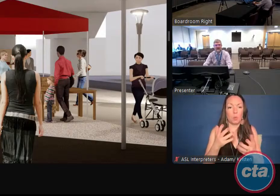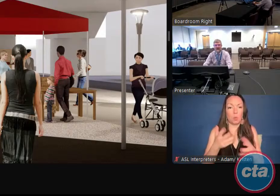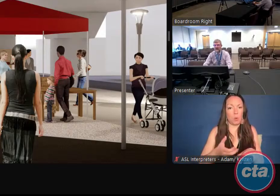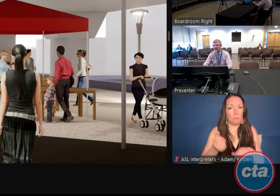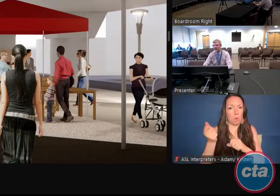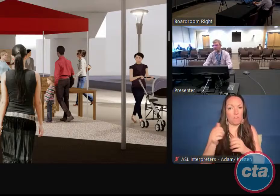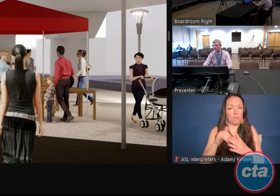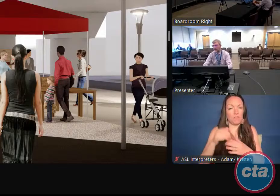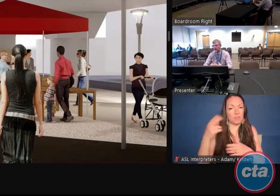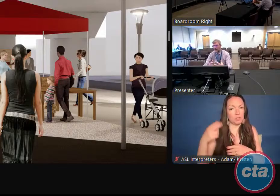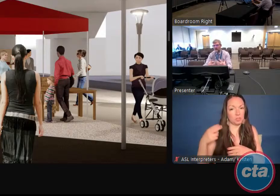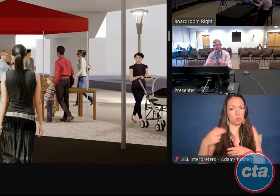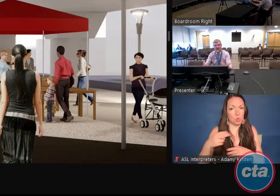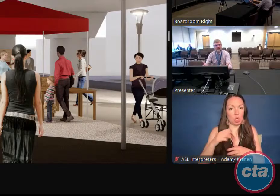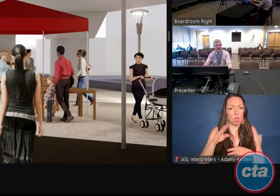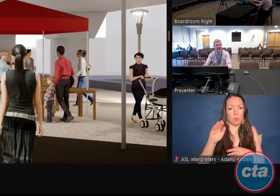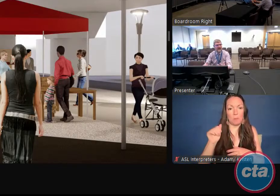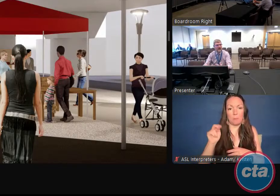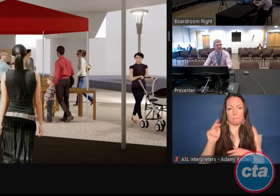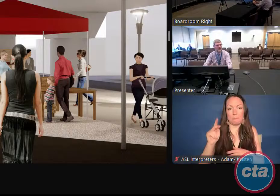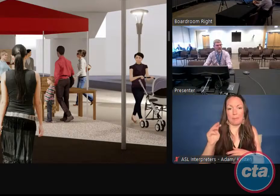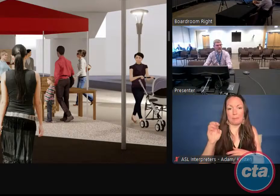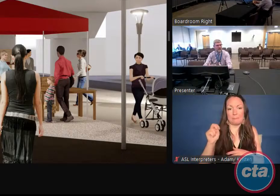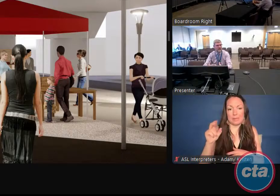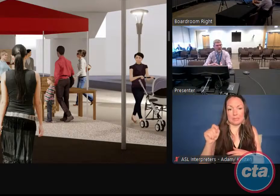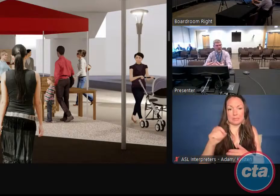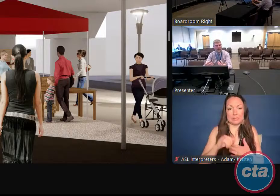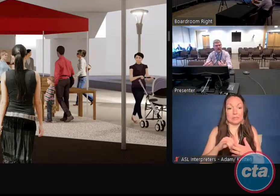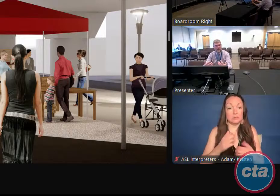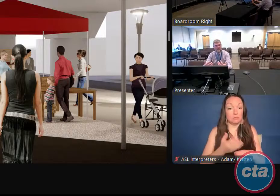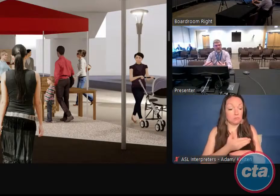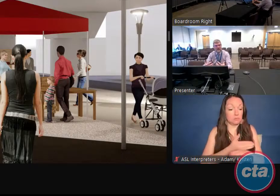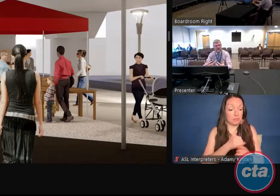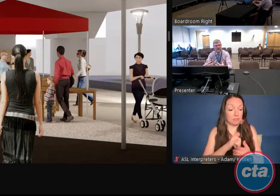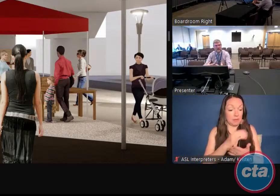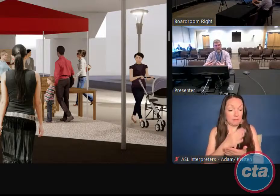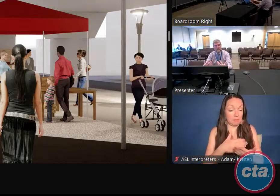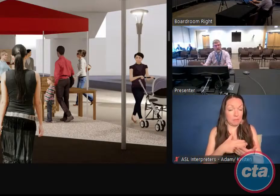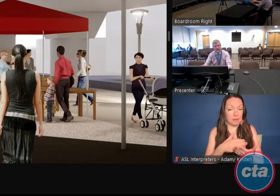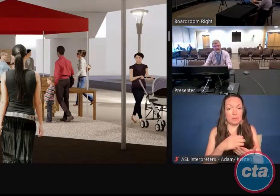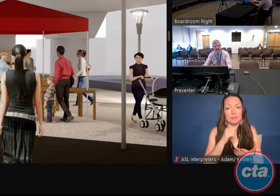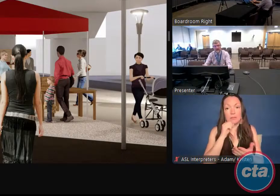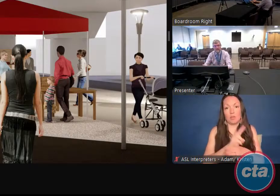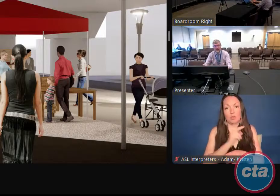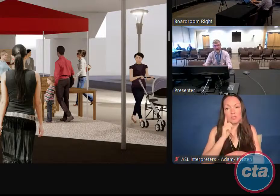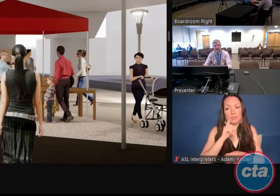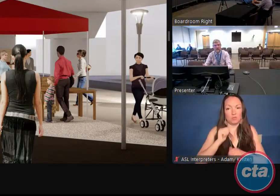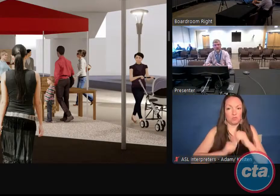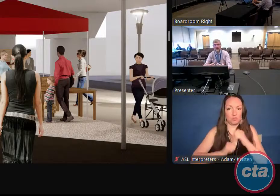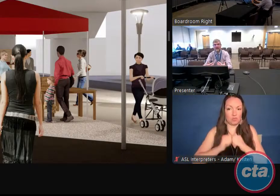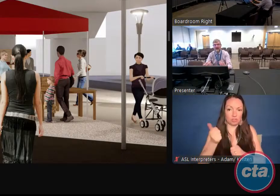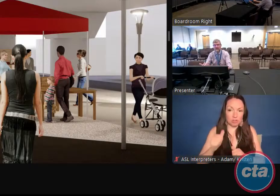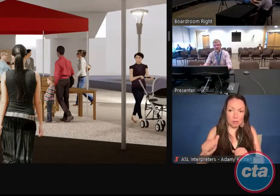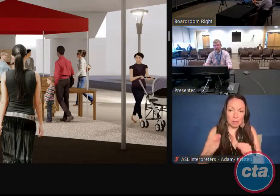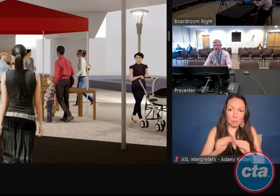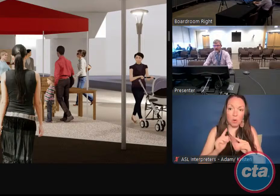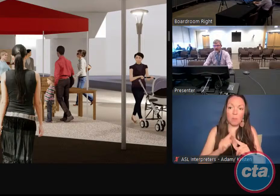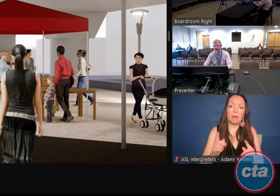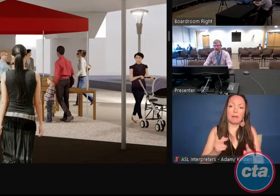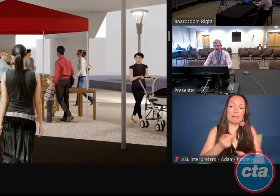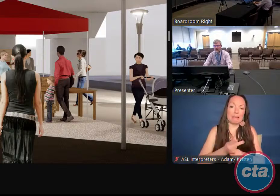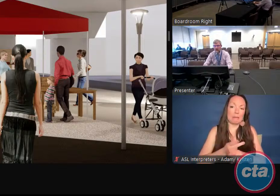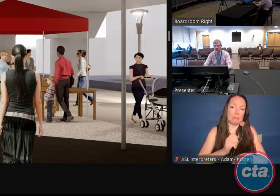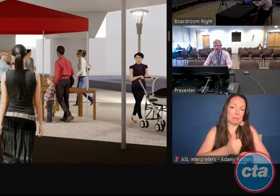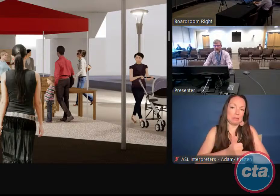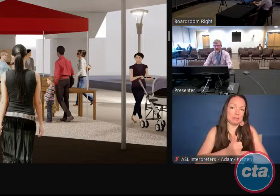into the final designs around the restoration of that element, it was no longer going to be used for a structural purpose, but was going to be kept in place